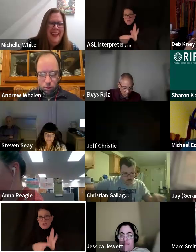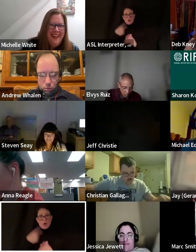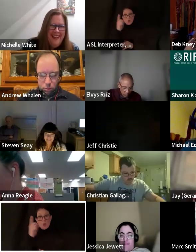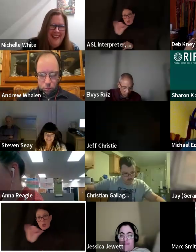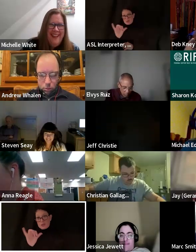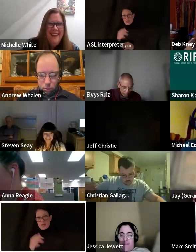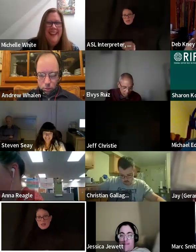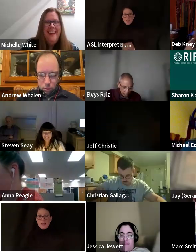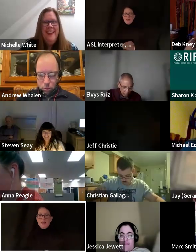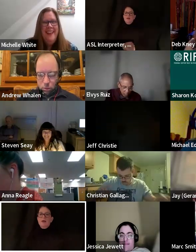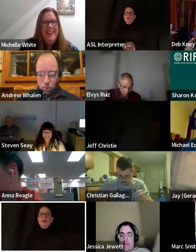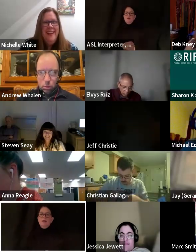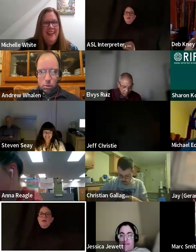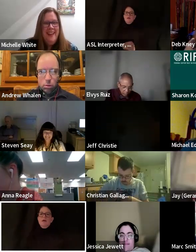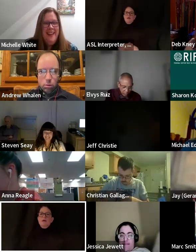like.